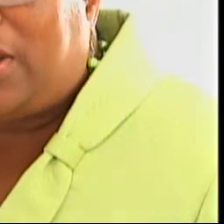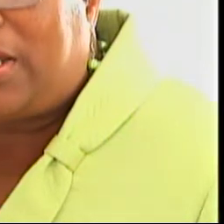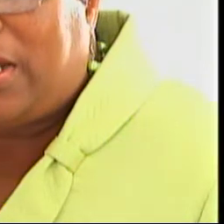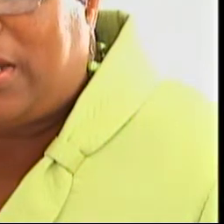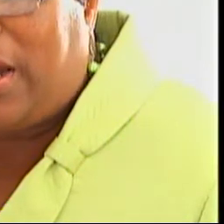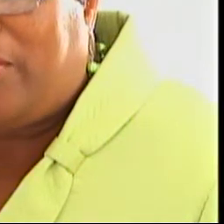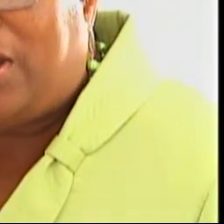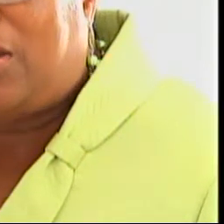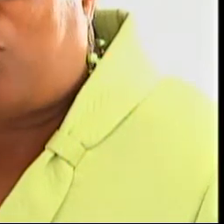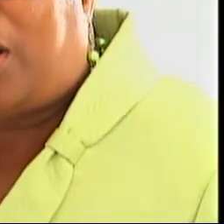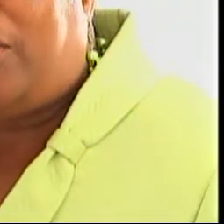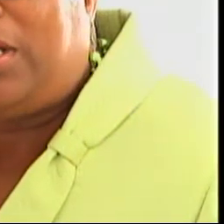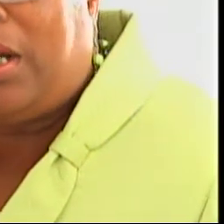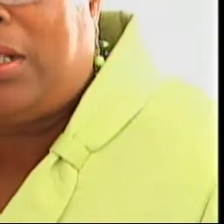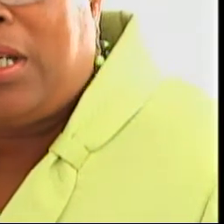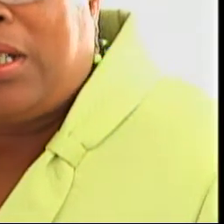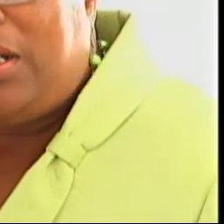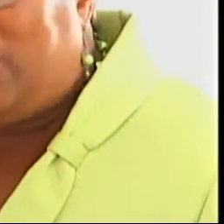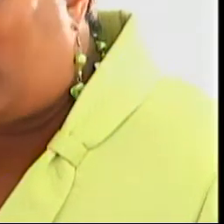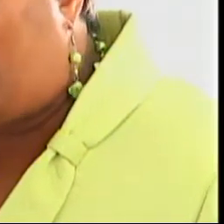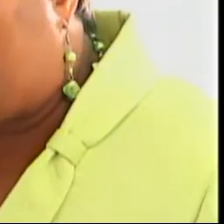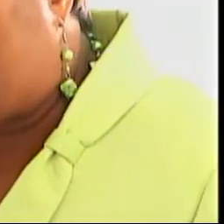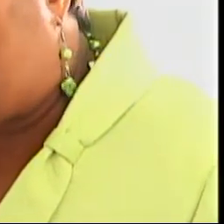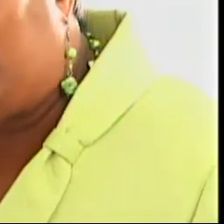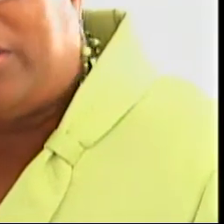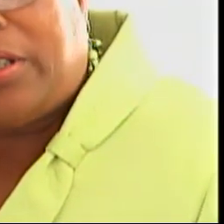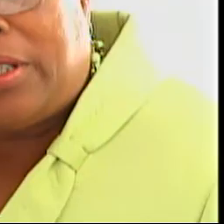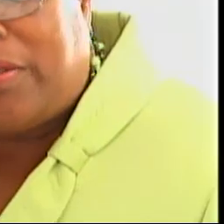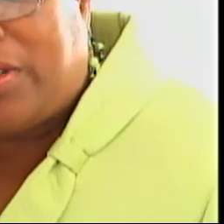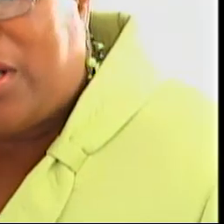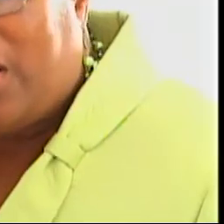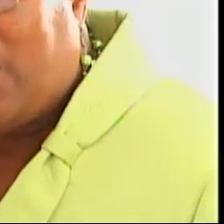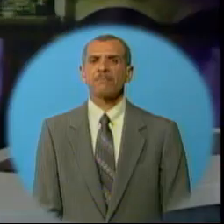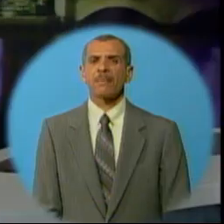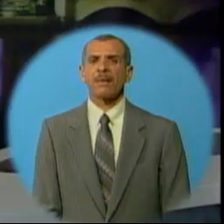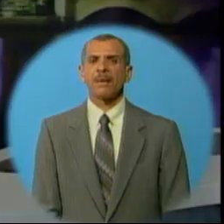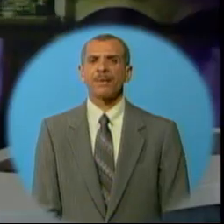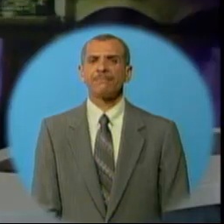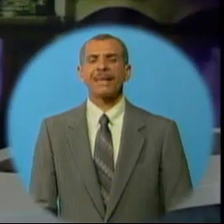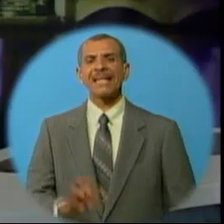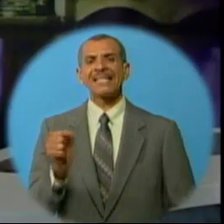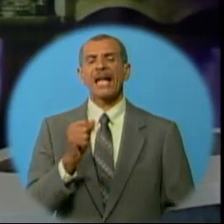come to say to them, this is what can be done, these are alternatives.